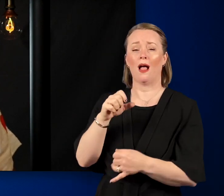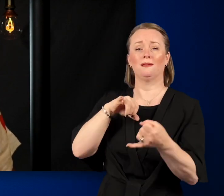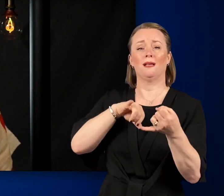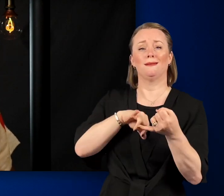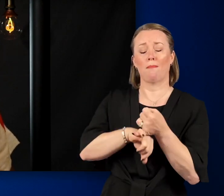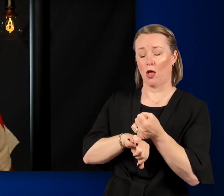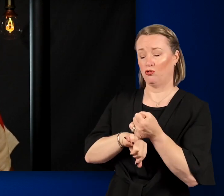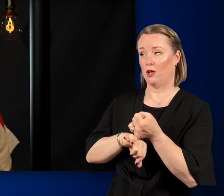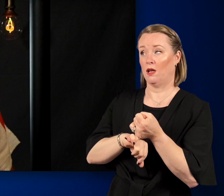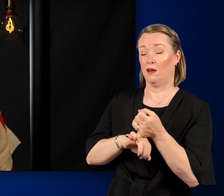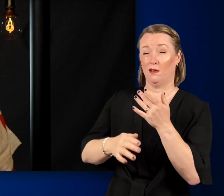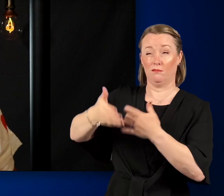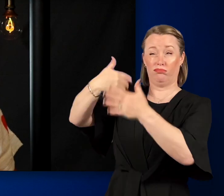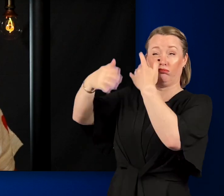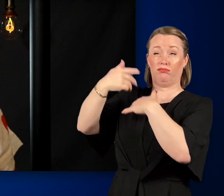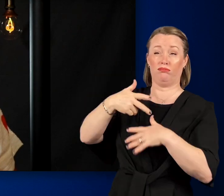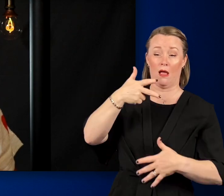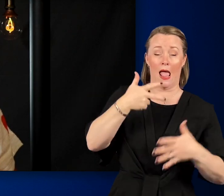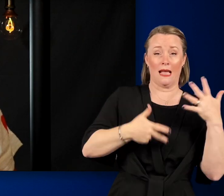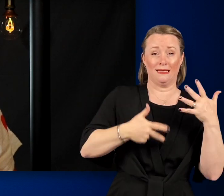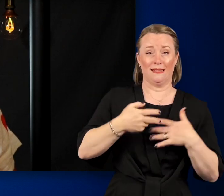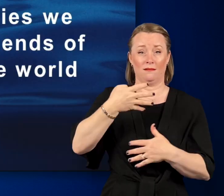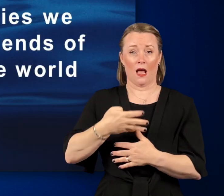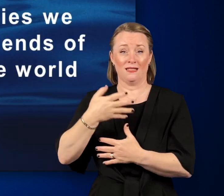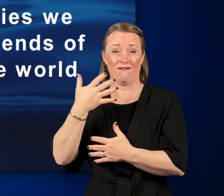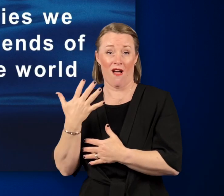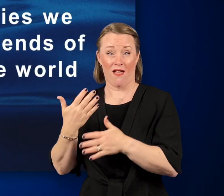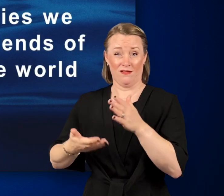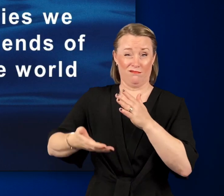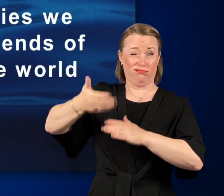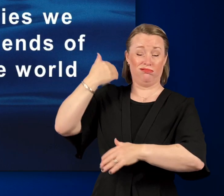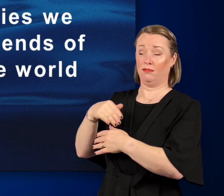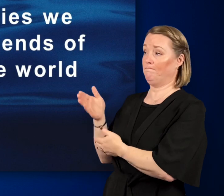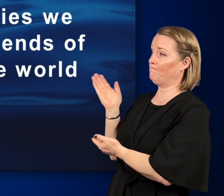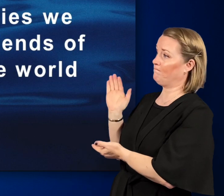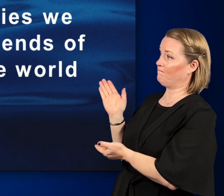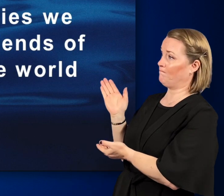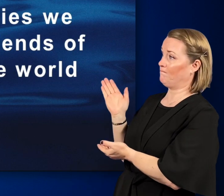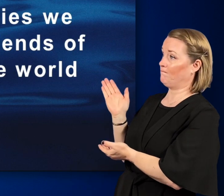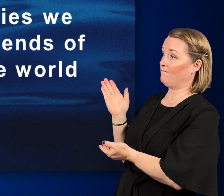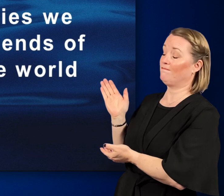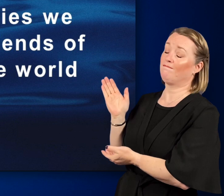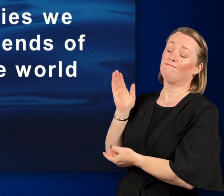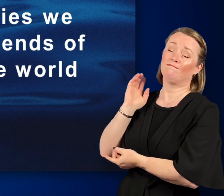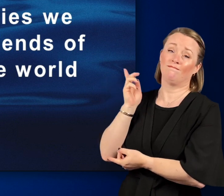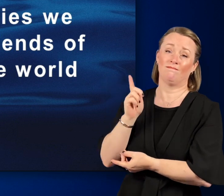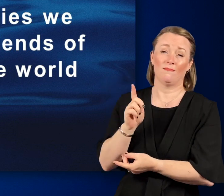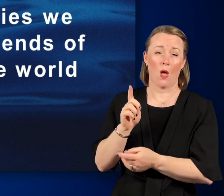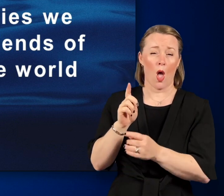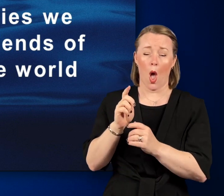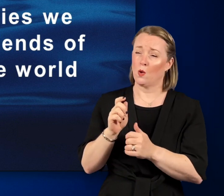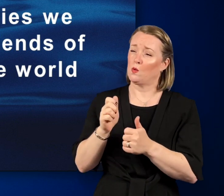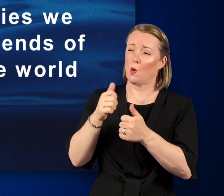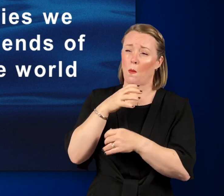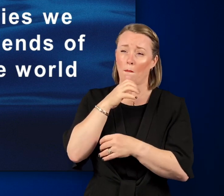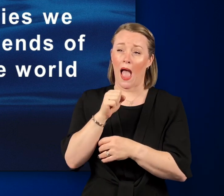1895, and it was true of his generation then. He said, "The good man has his enemies. He would not be like